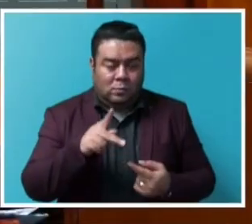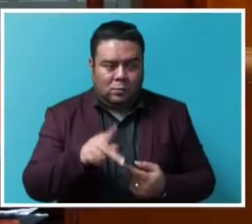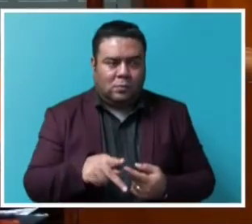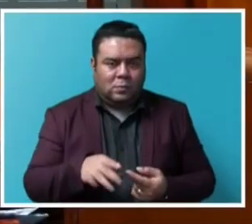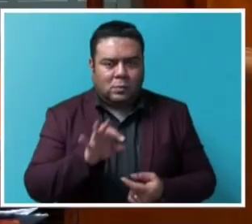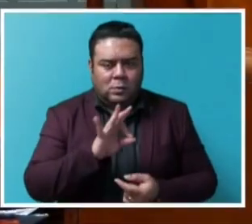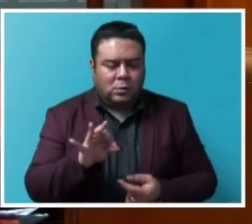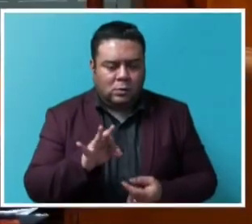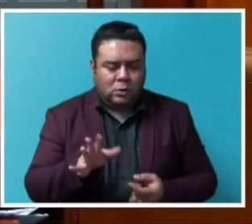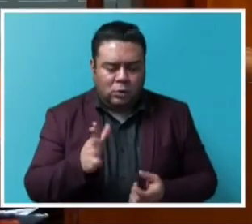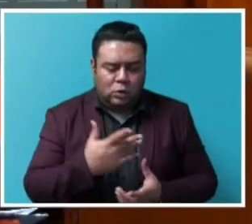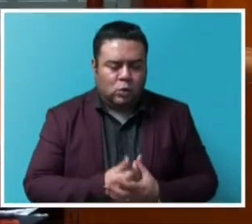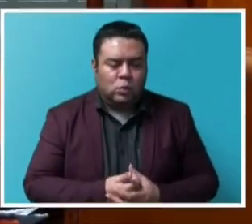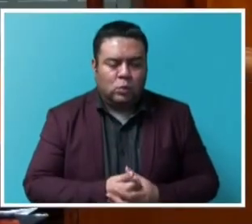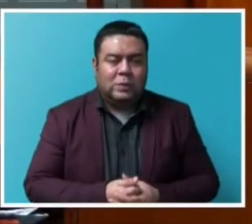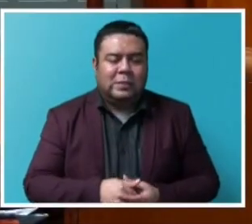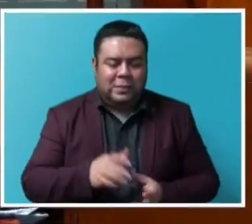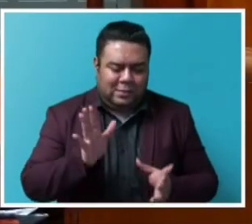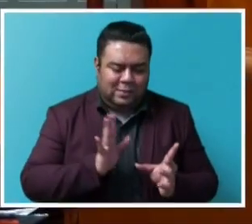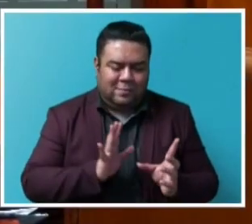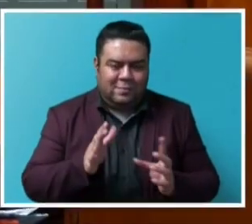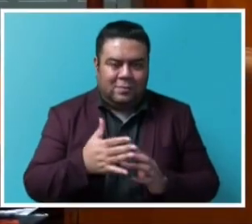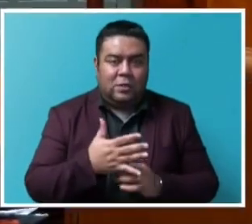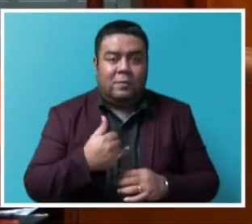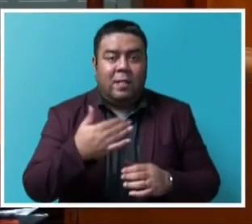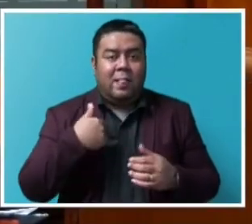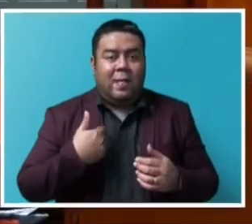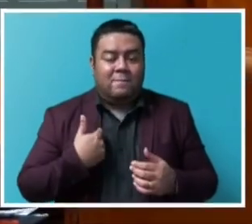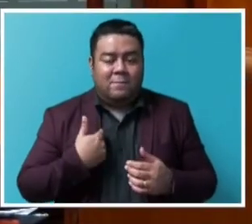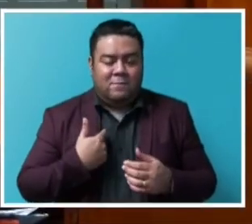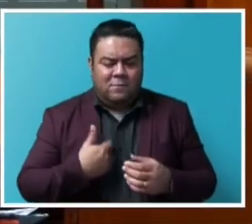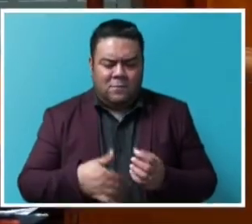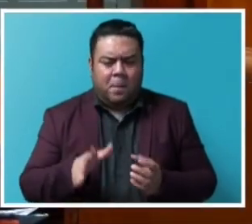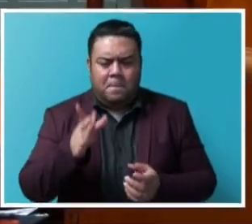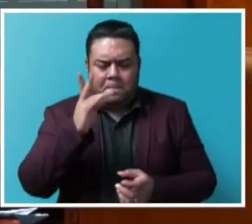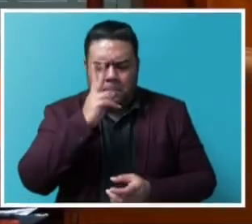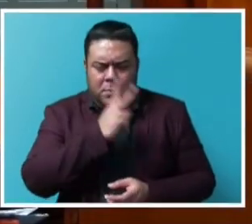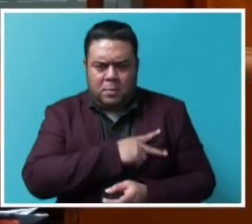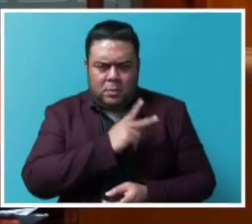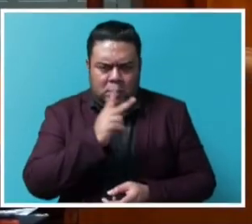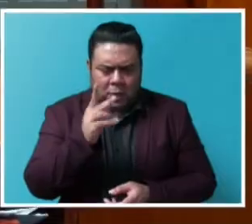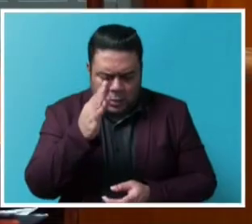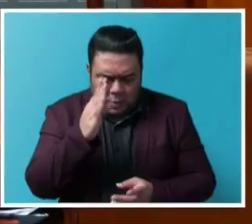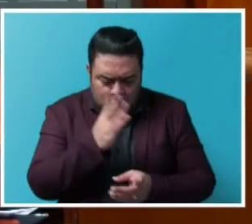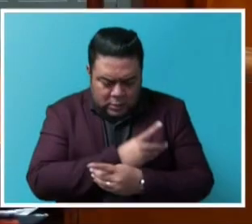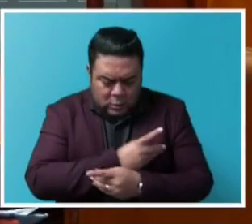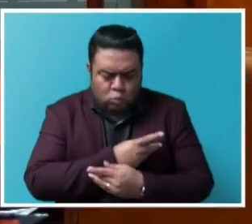not abstract. It threatens livelihood, dignity, and sovereignty.